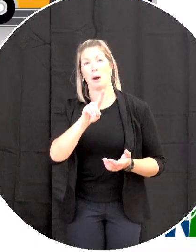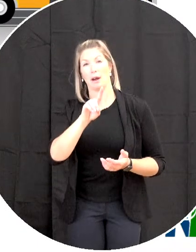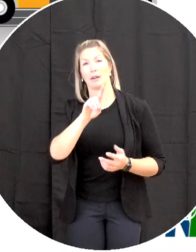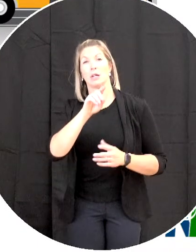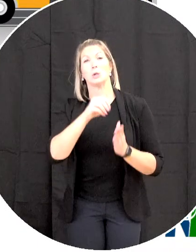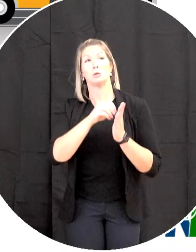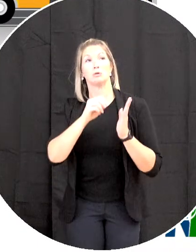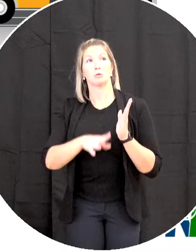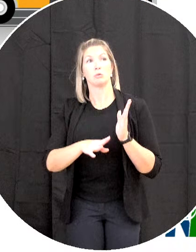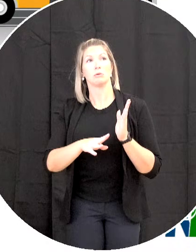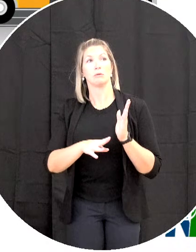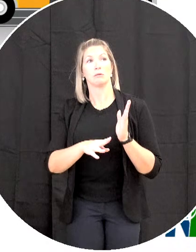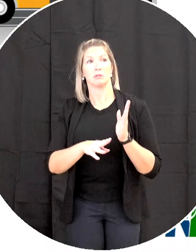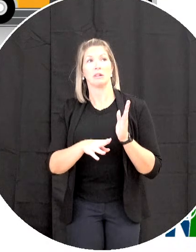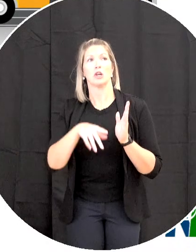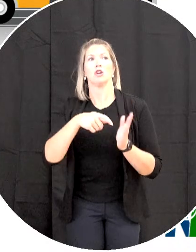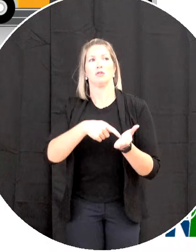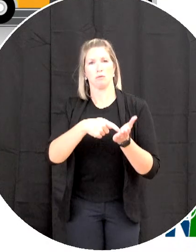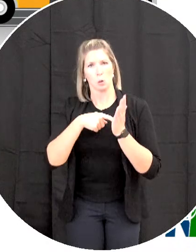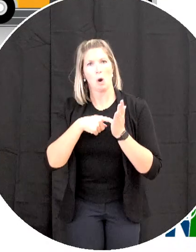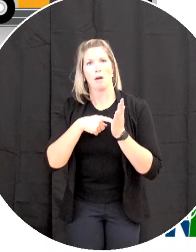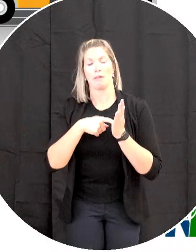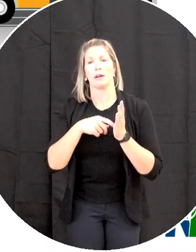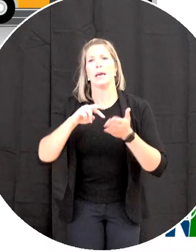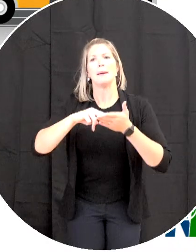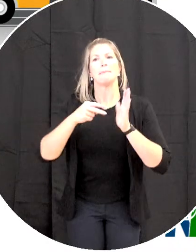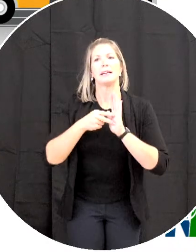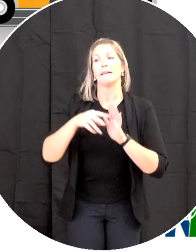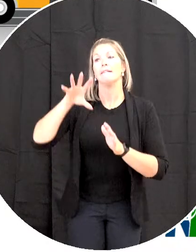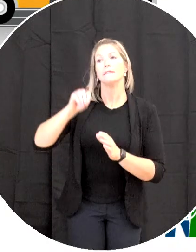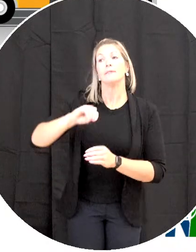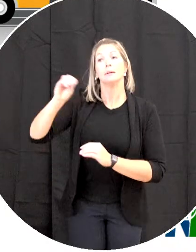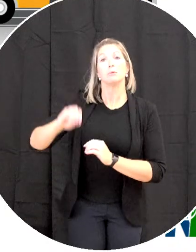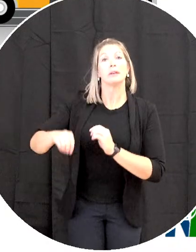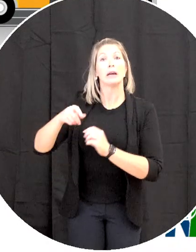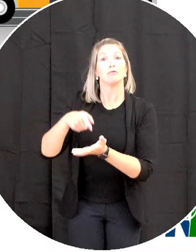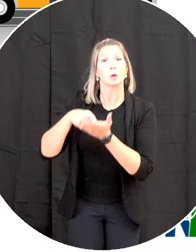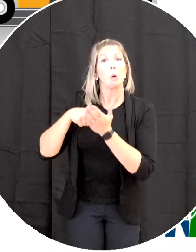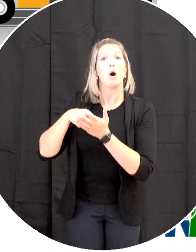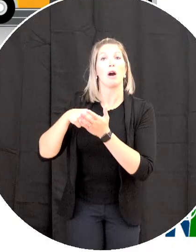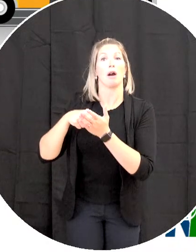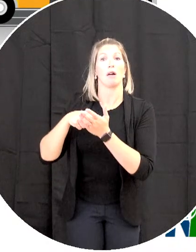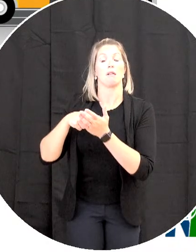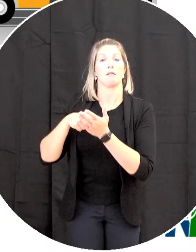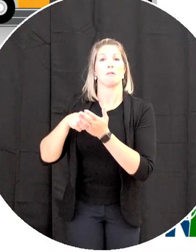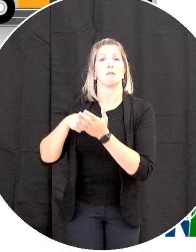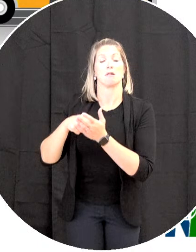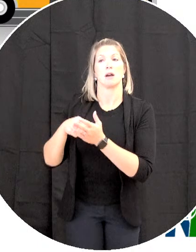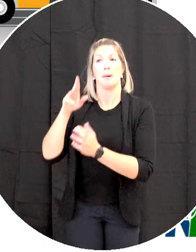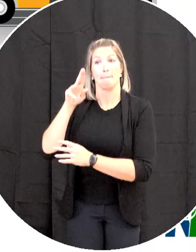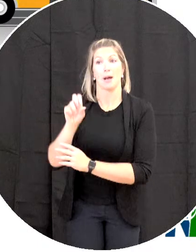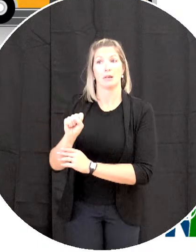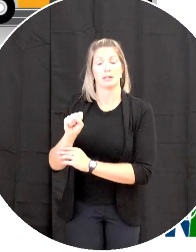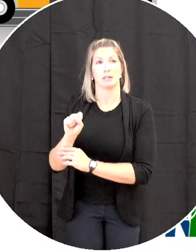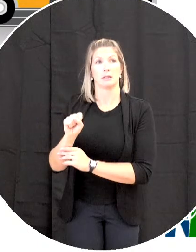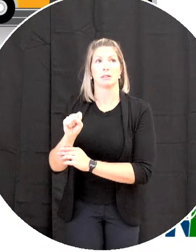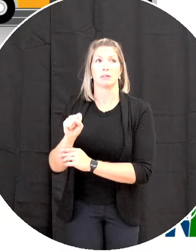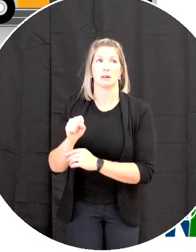2/3 of our students use the bus as a means of transportation to school. Lots of inquiries into our